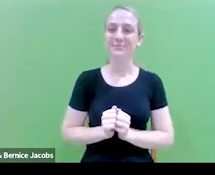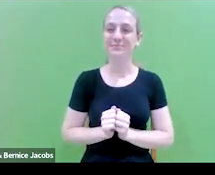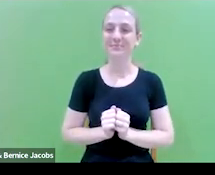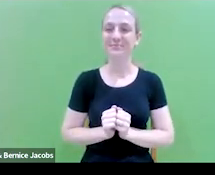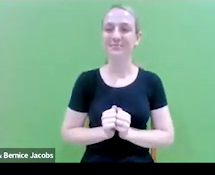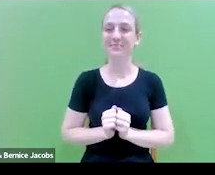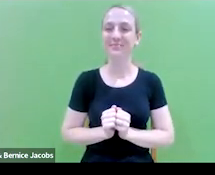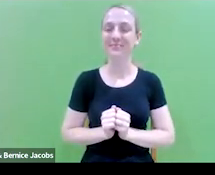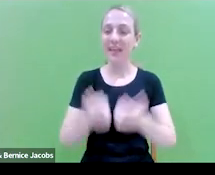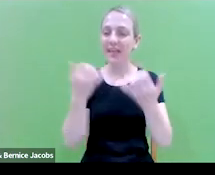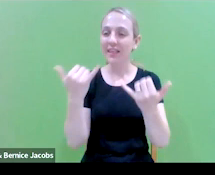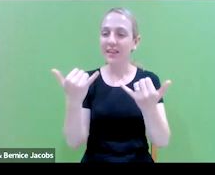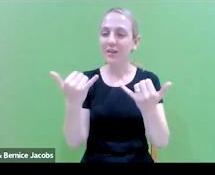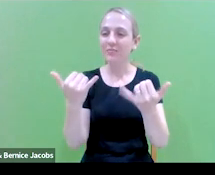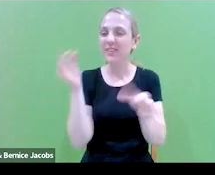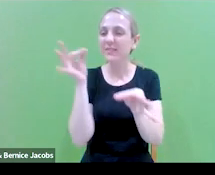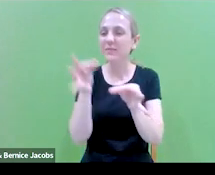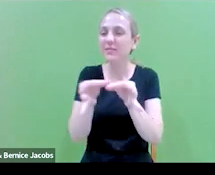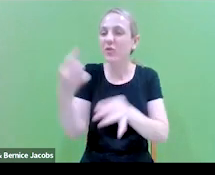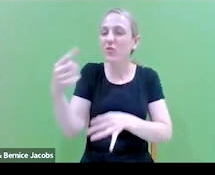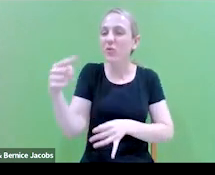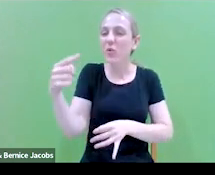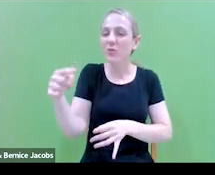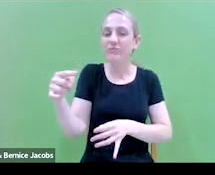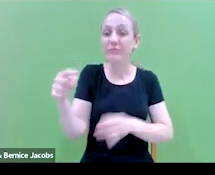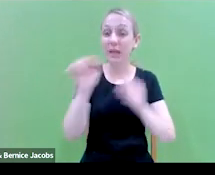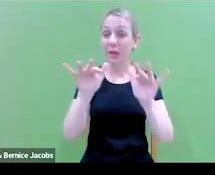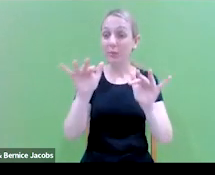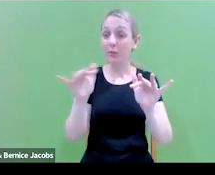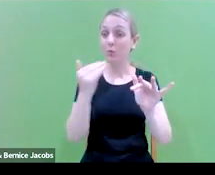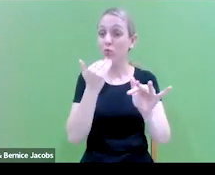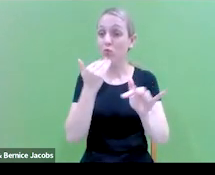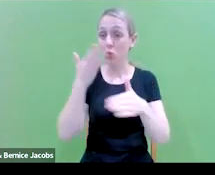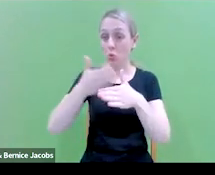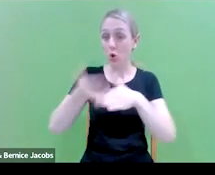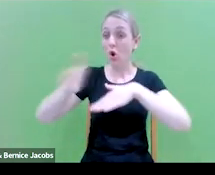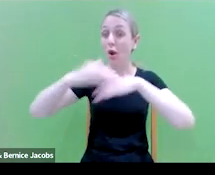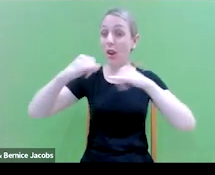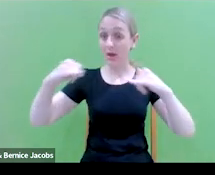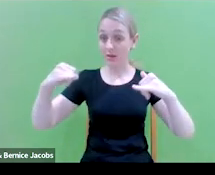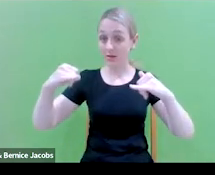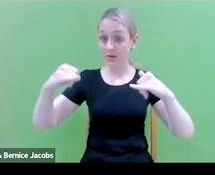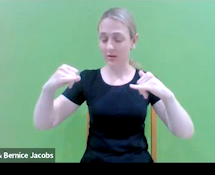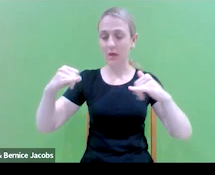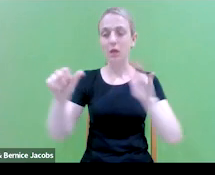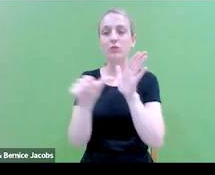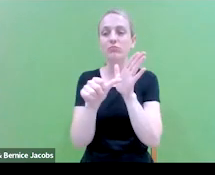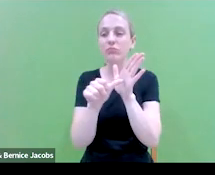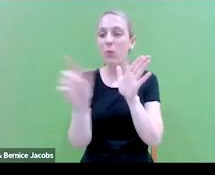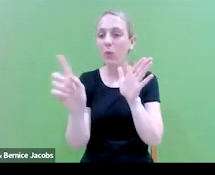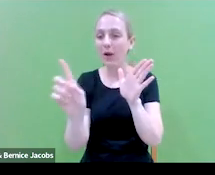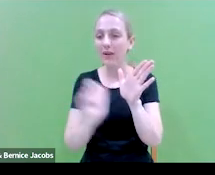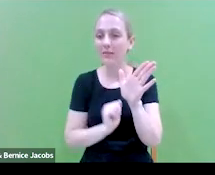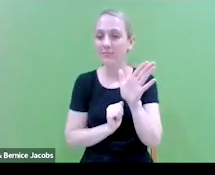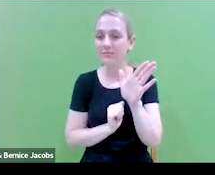So I think especially for people who are working in the online and digital space, I think it's very important for people to consider